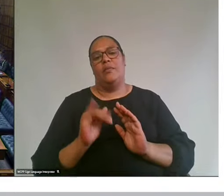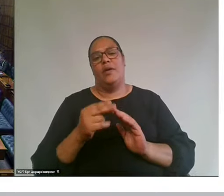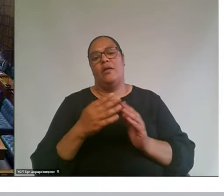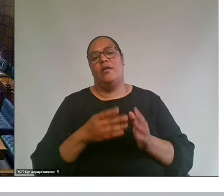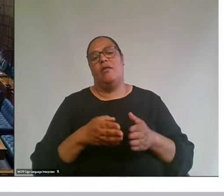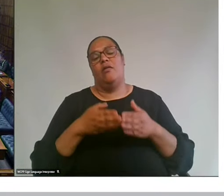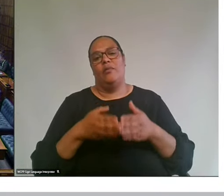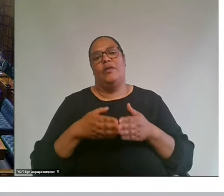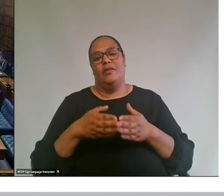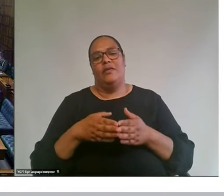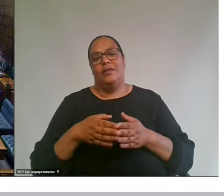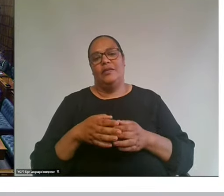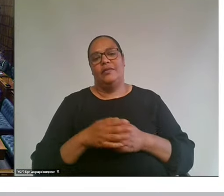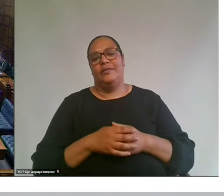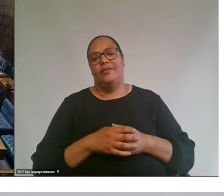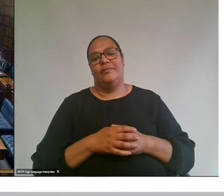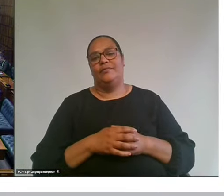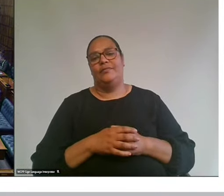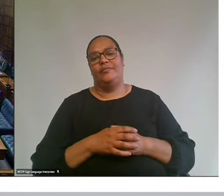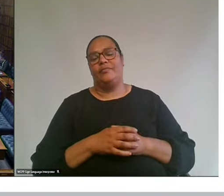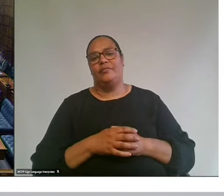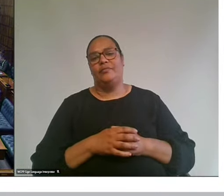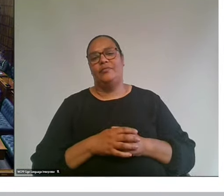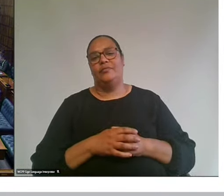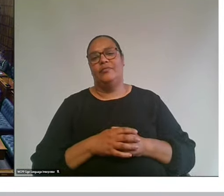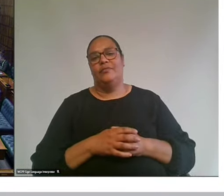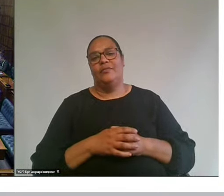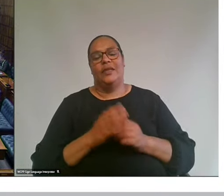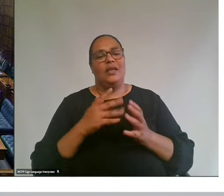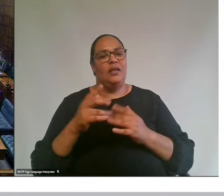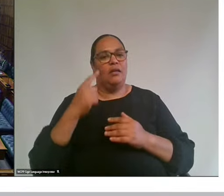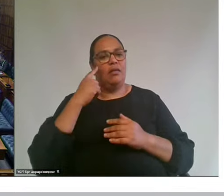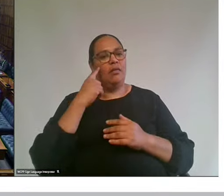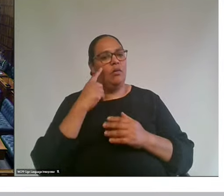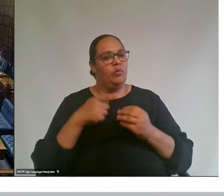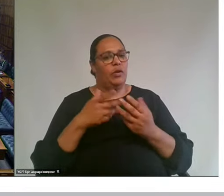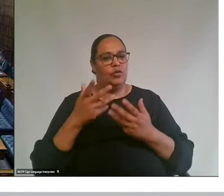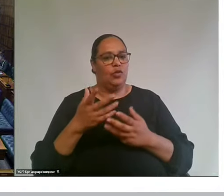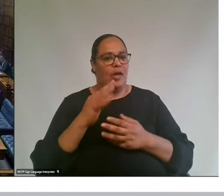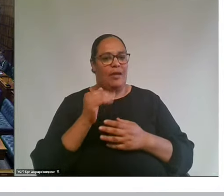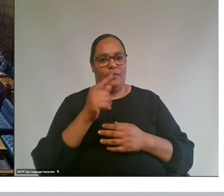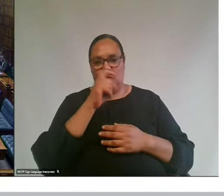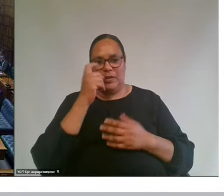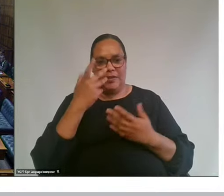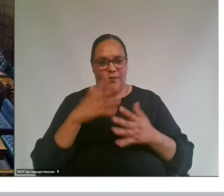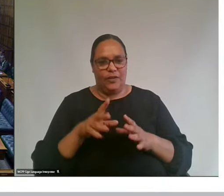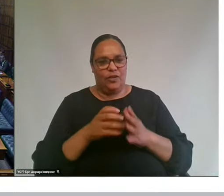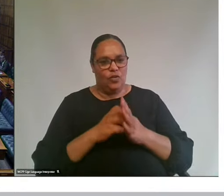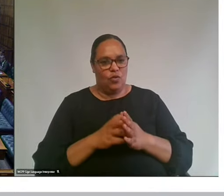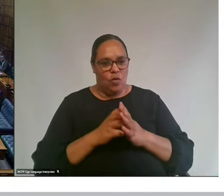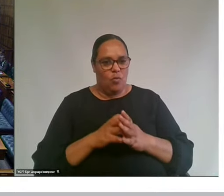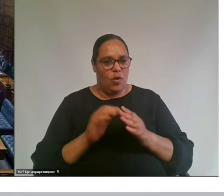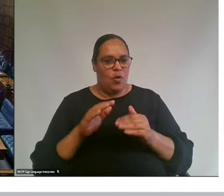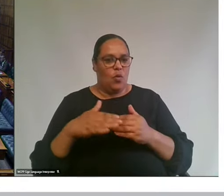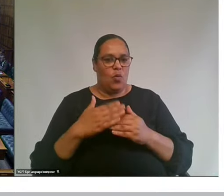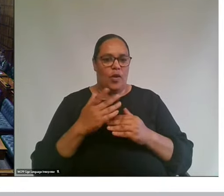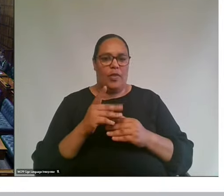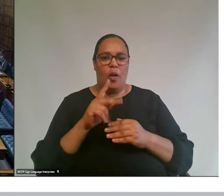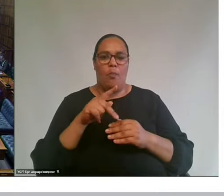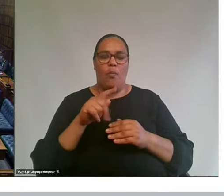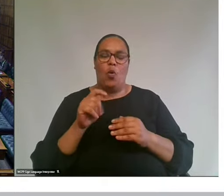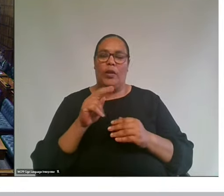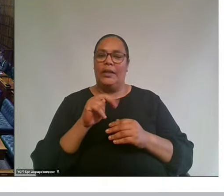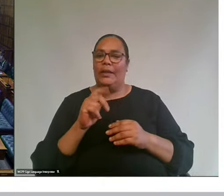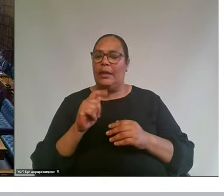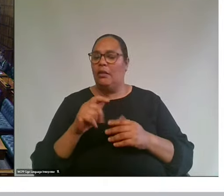Harbor is there is there uh any thoughts of that have you tested that for example with with portnet and